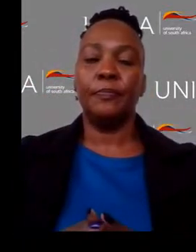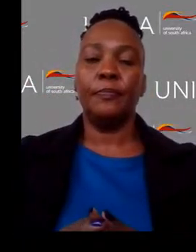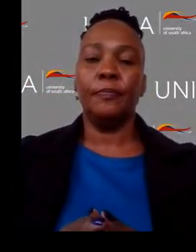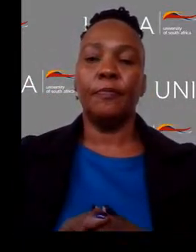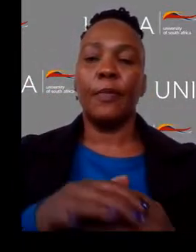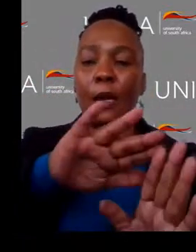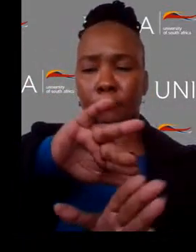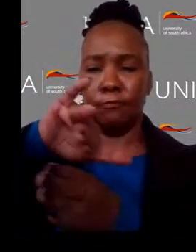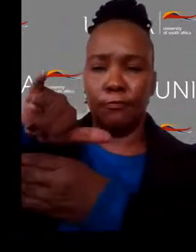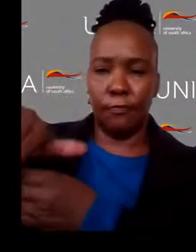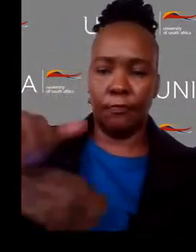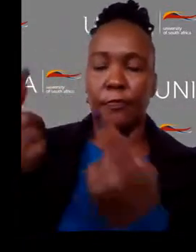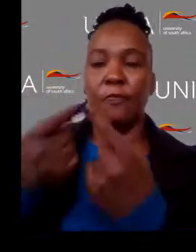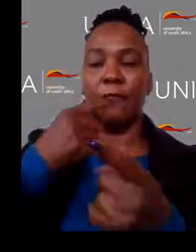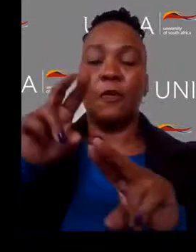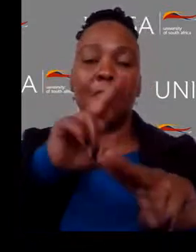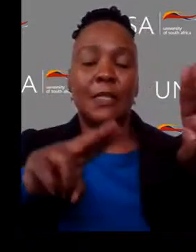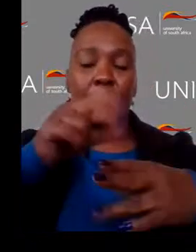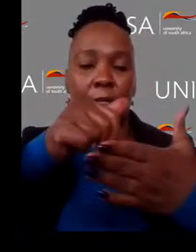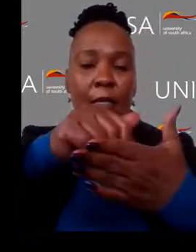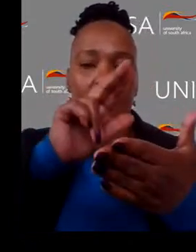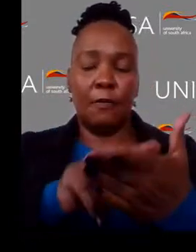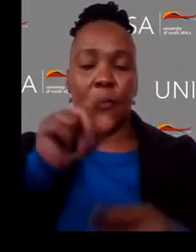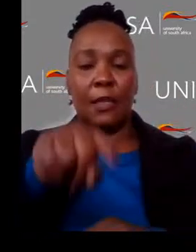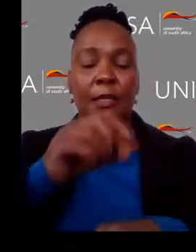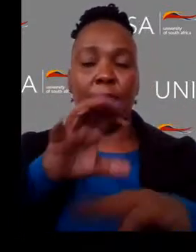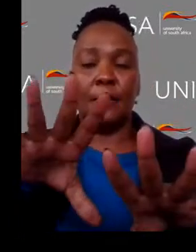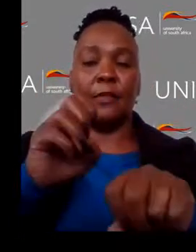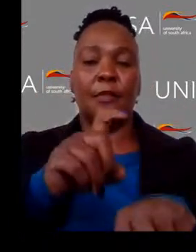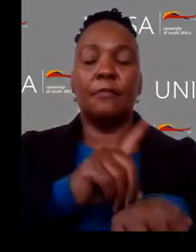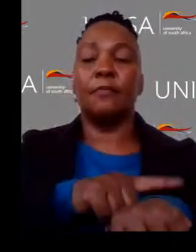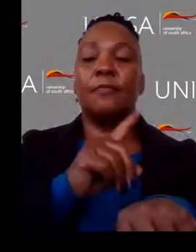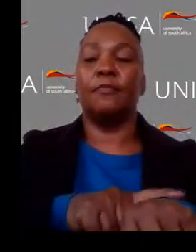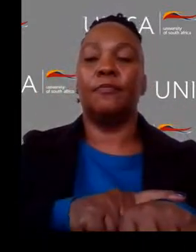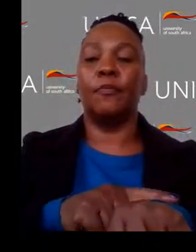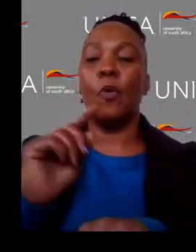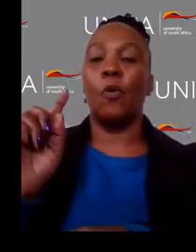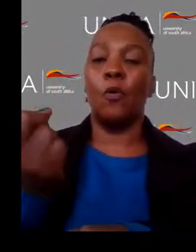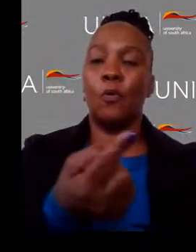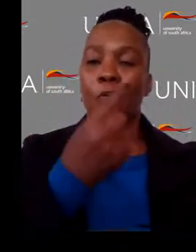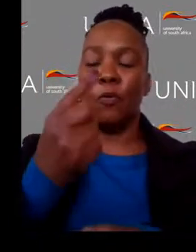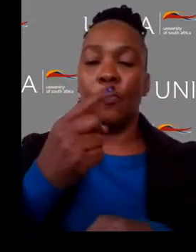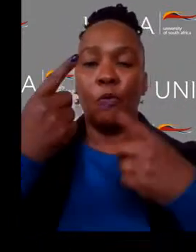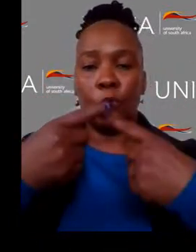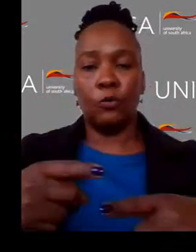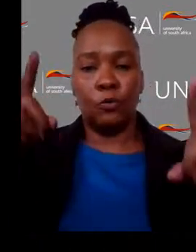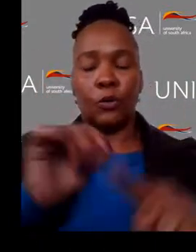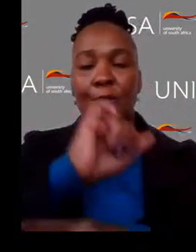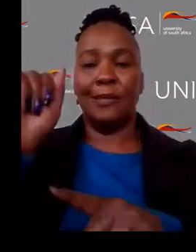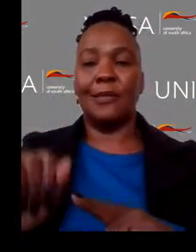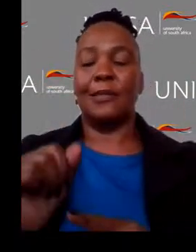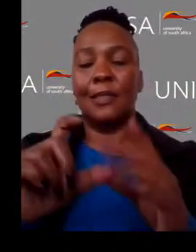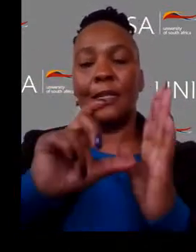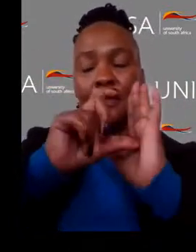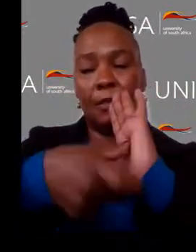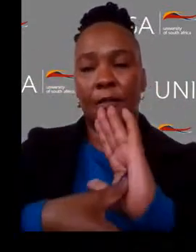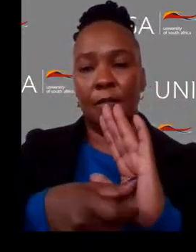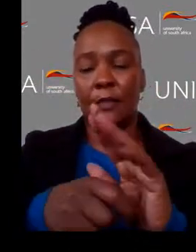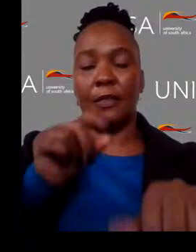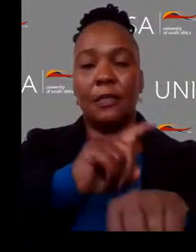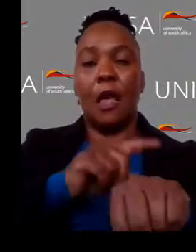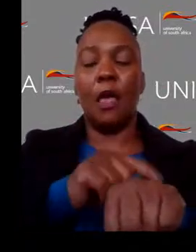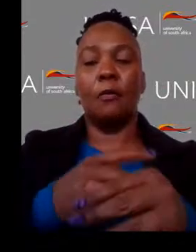from proctoring for this exam period. Only those who disclose their status at the point of